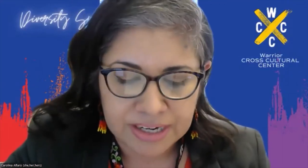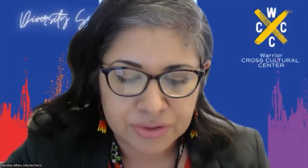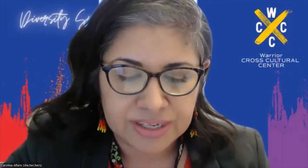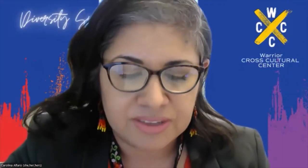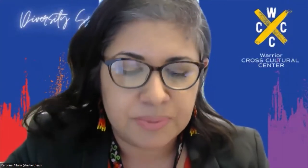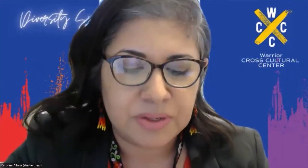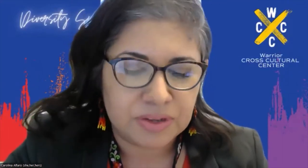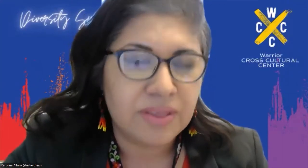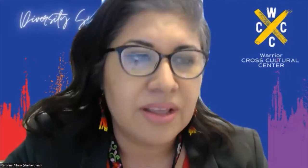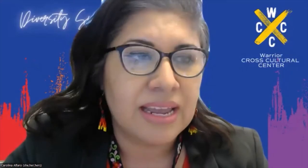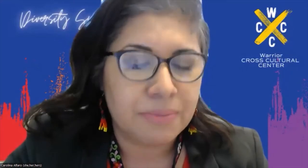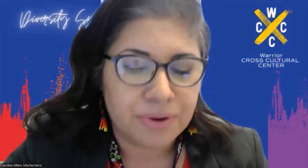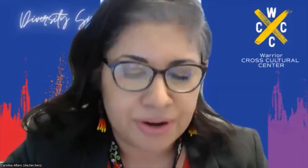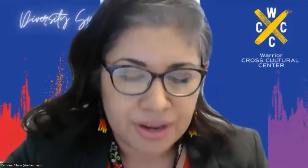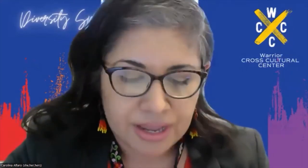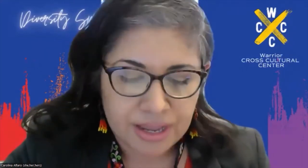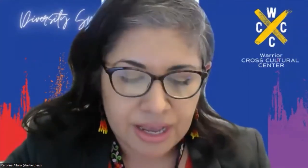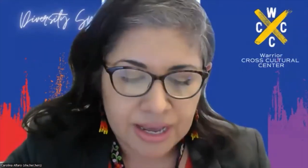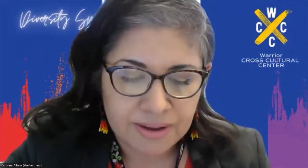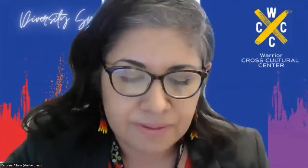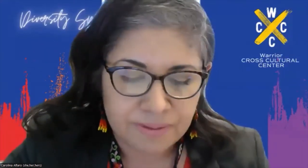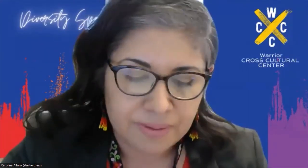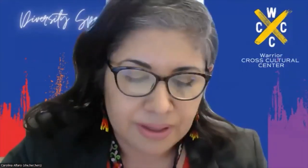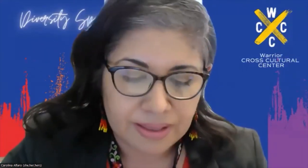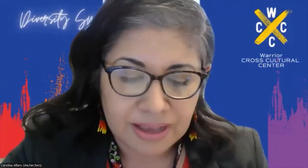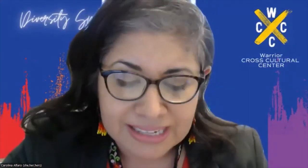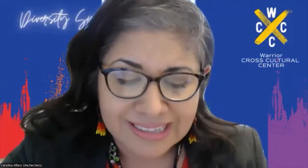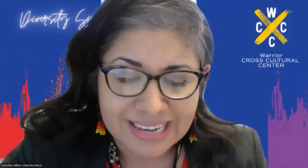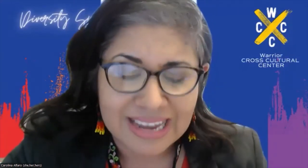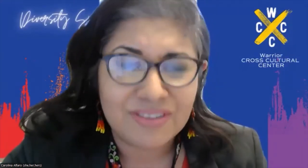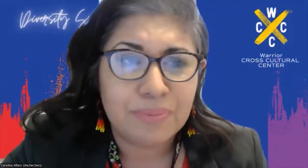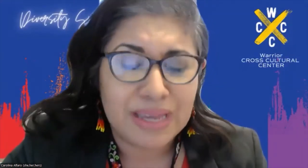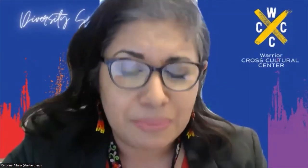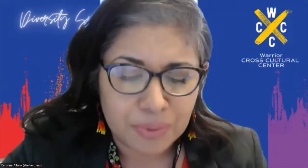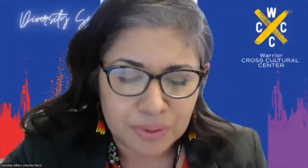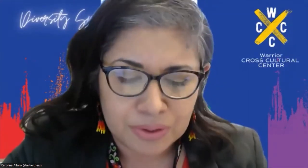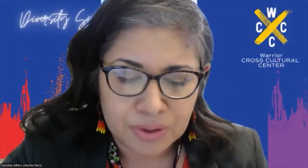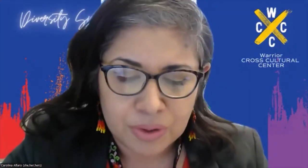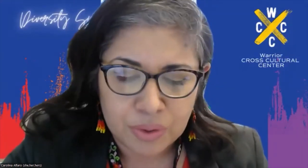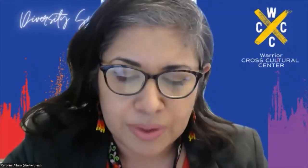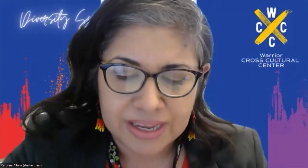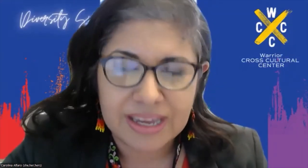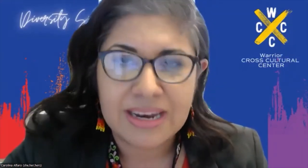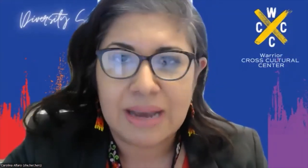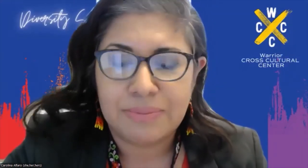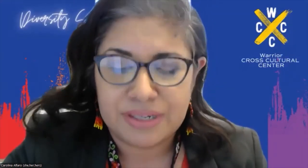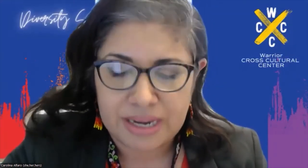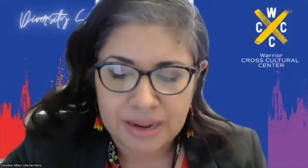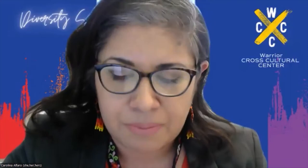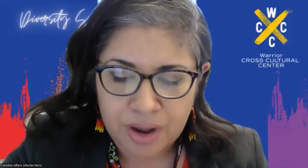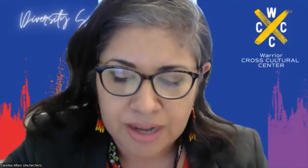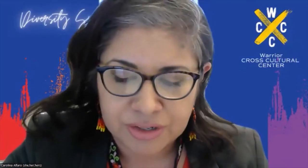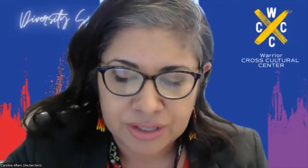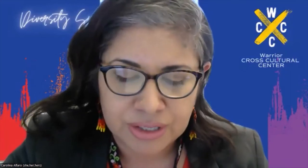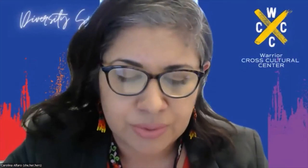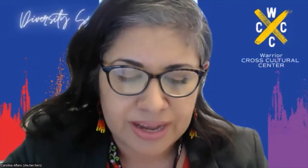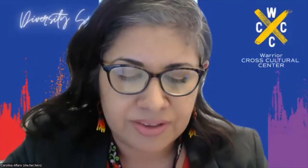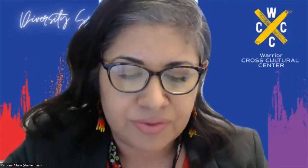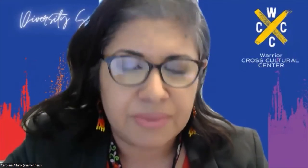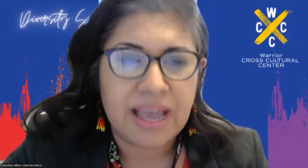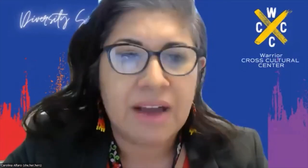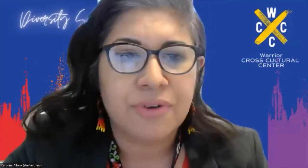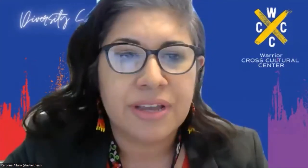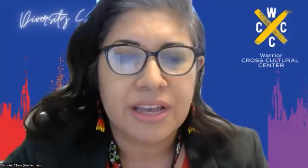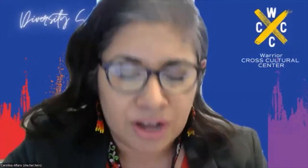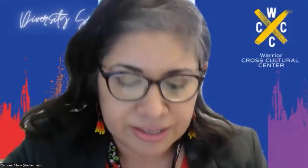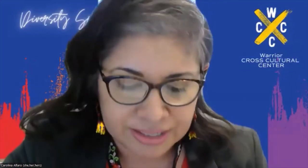that our country is built on the labor of enslaved people who were kidnapped and brought to the US